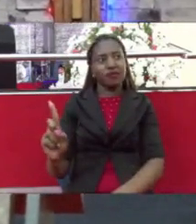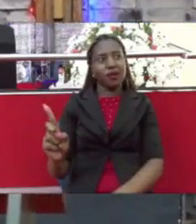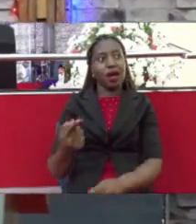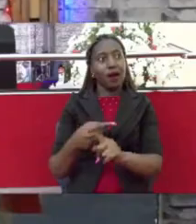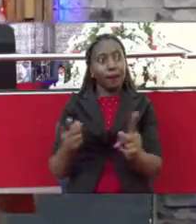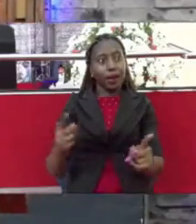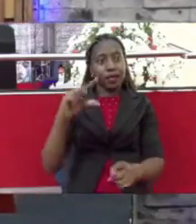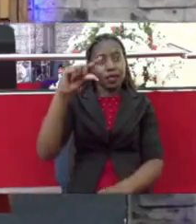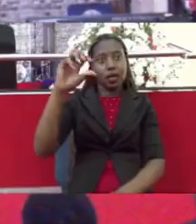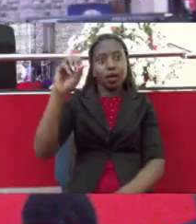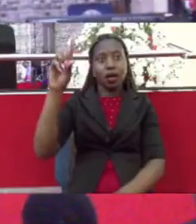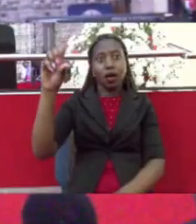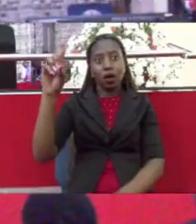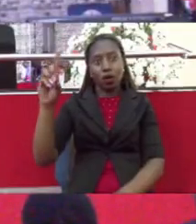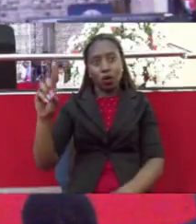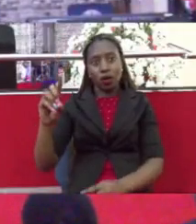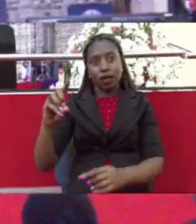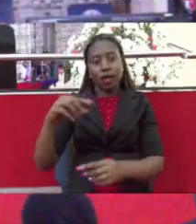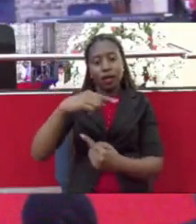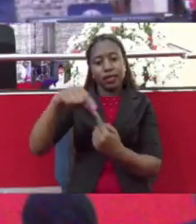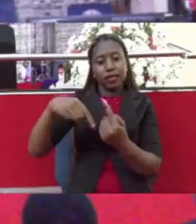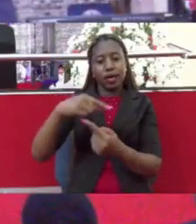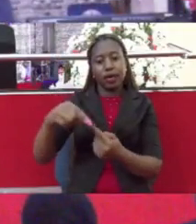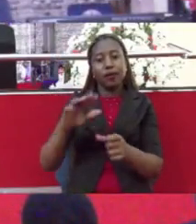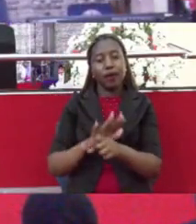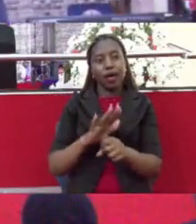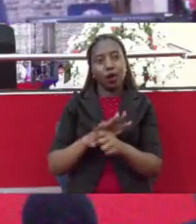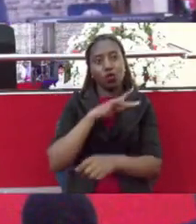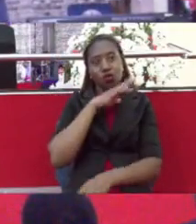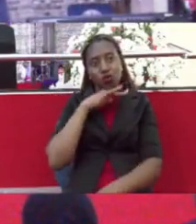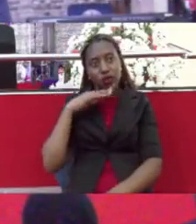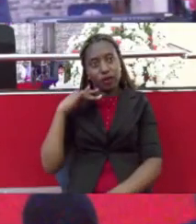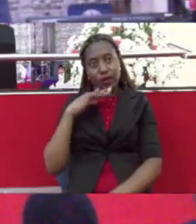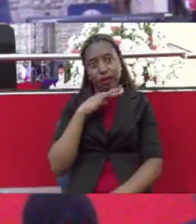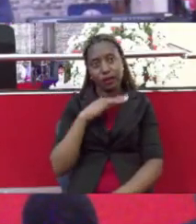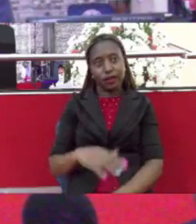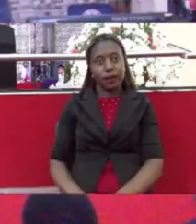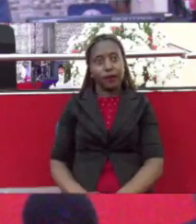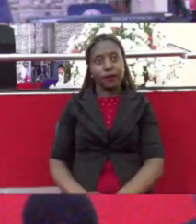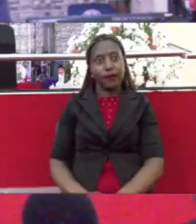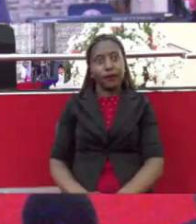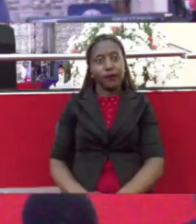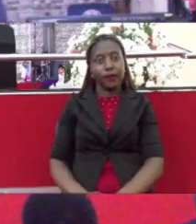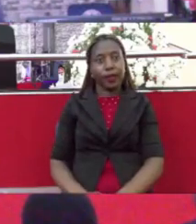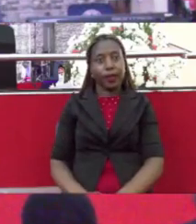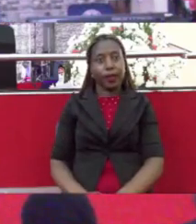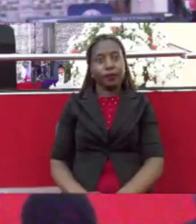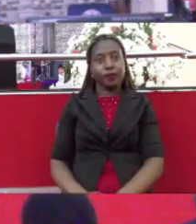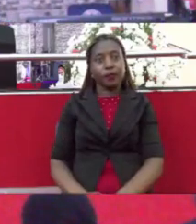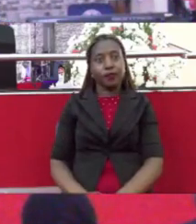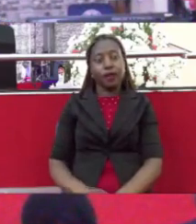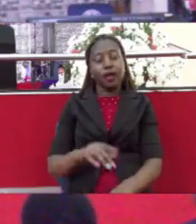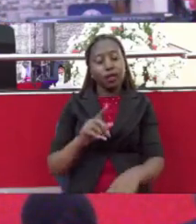gold is surrounded by a lot of dirt. Nasikia kwamba dhahabu ina mahali ambapo pana uchafu mwingi sana. So